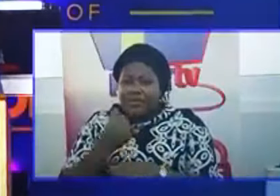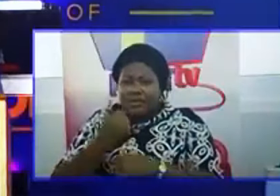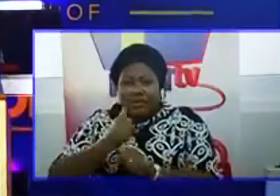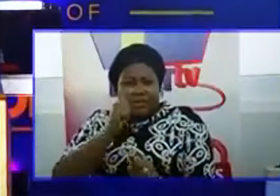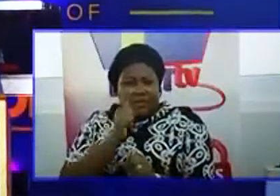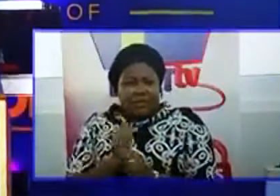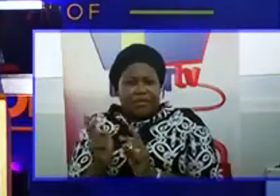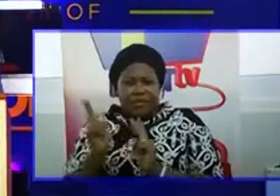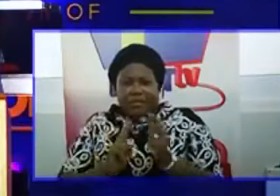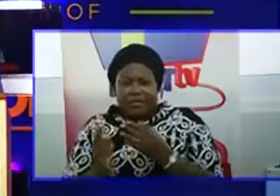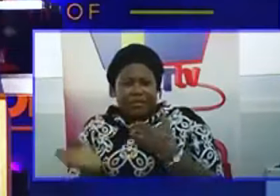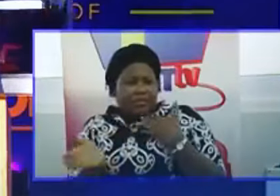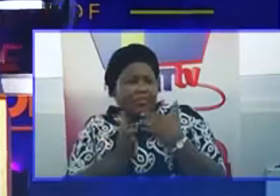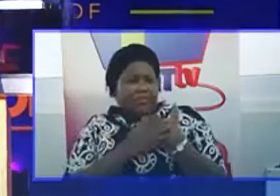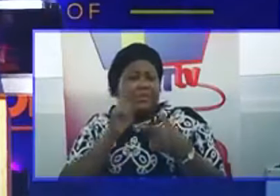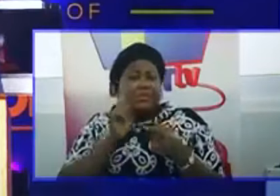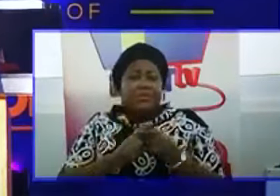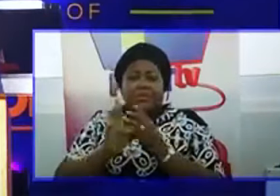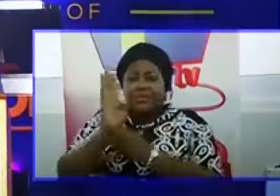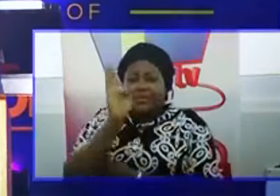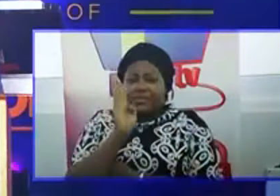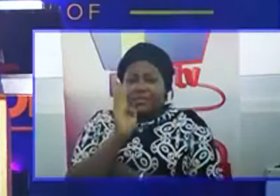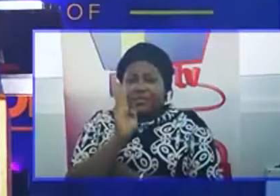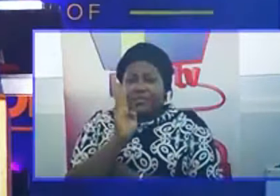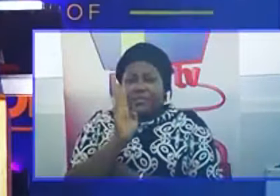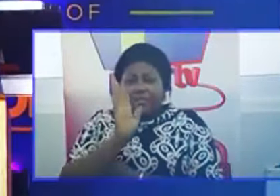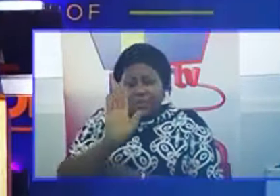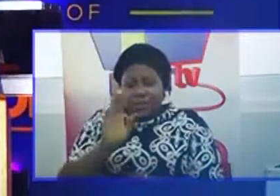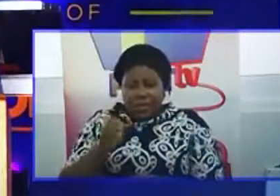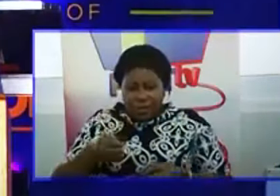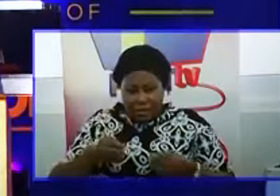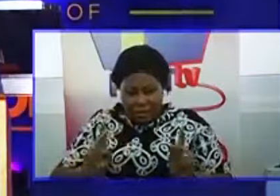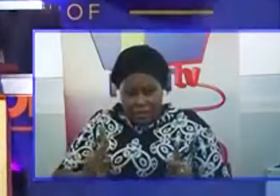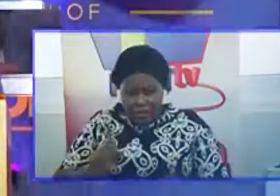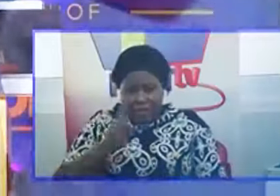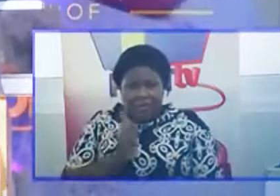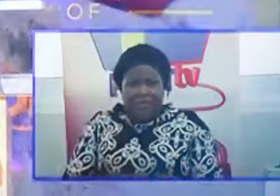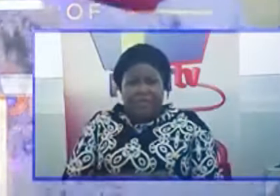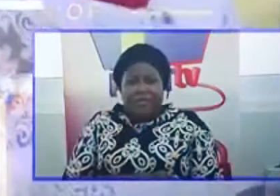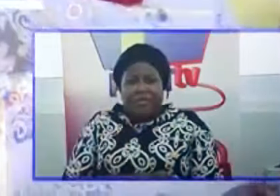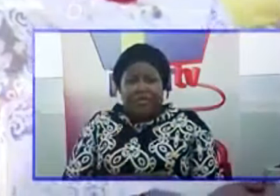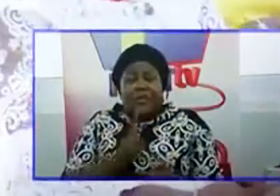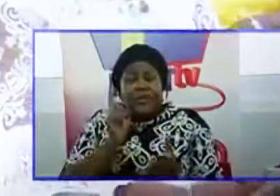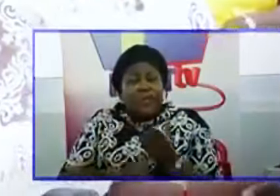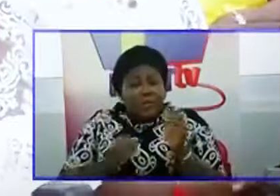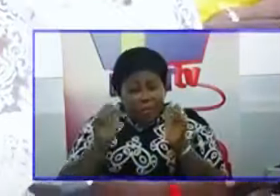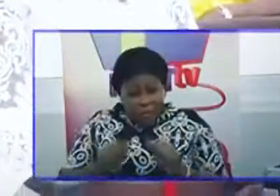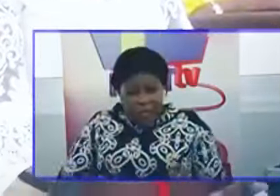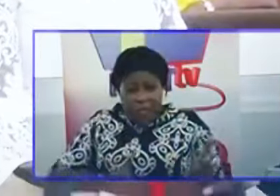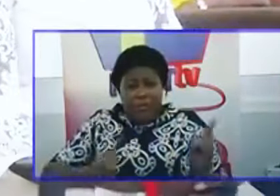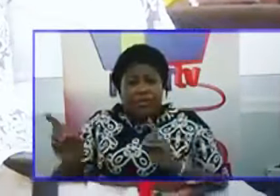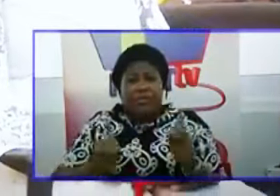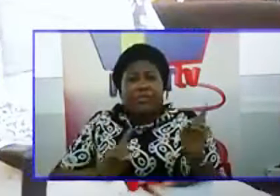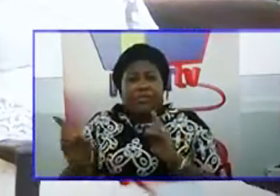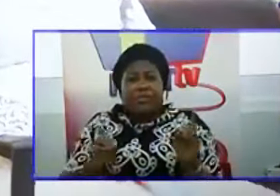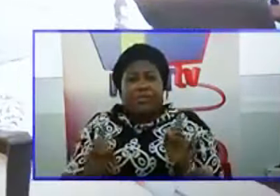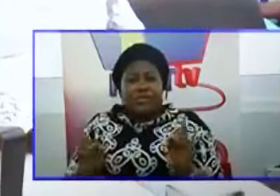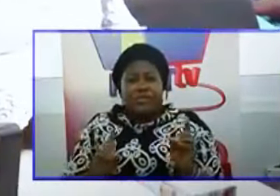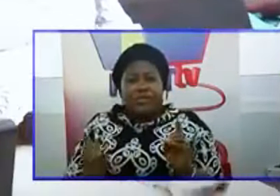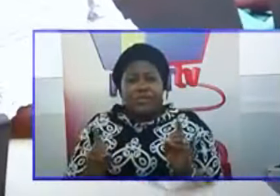God. Soon, your opportunity will be over. What will you want to be remembered